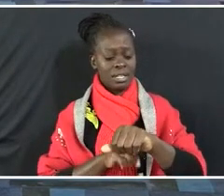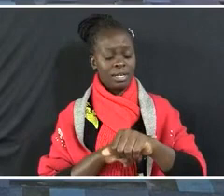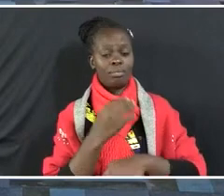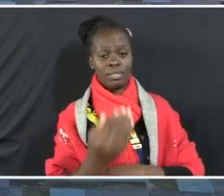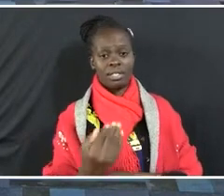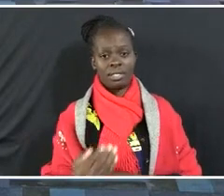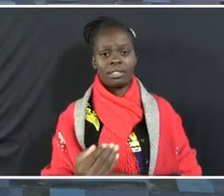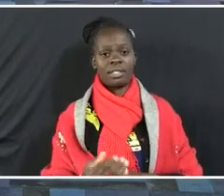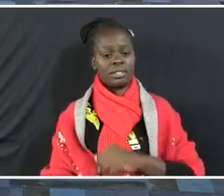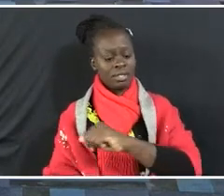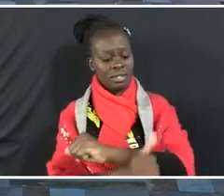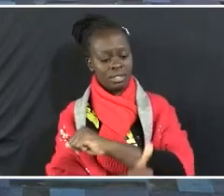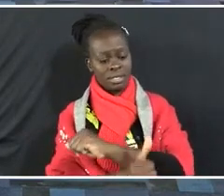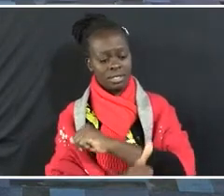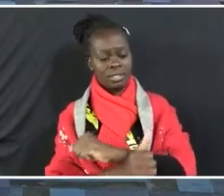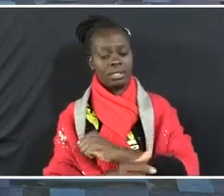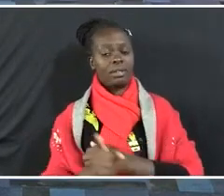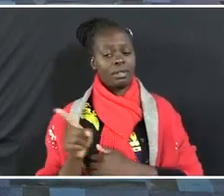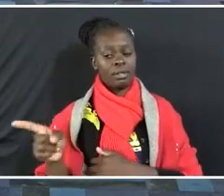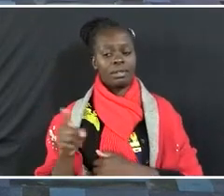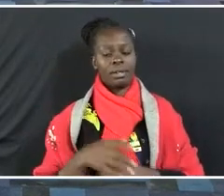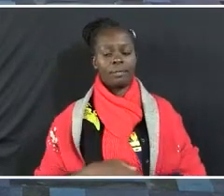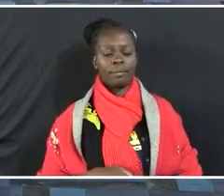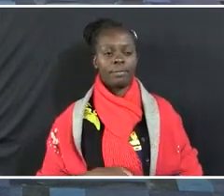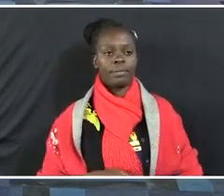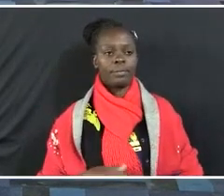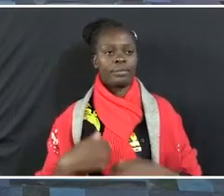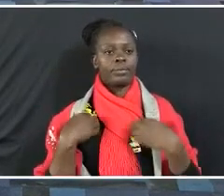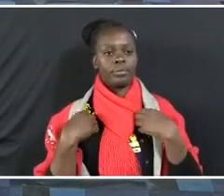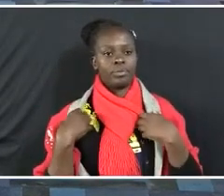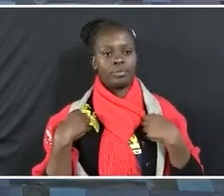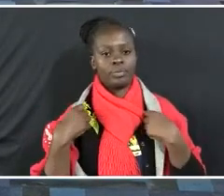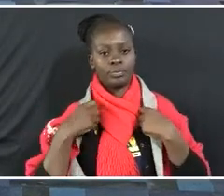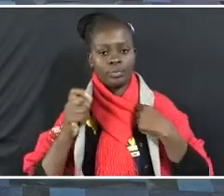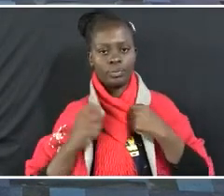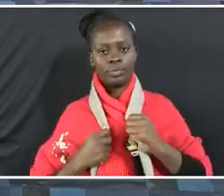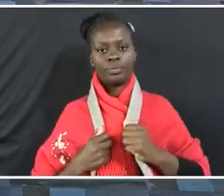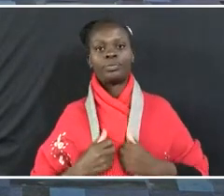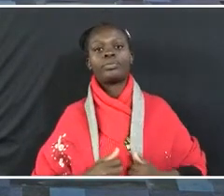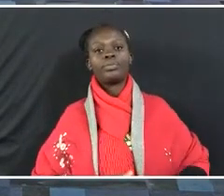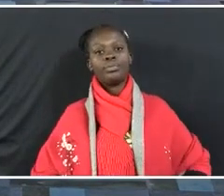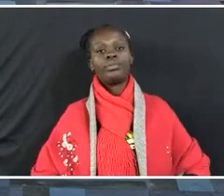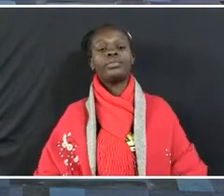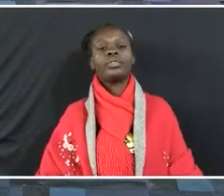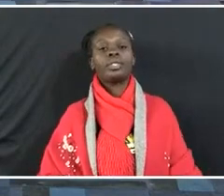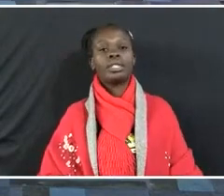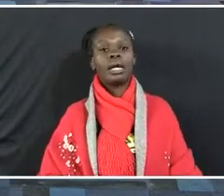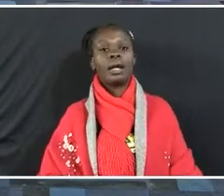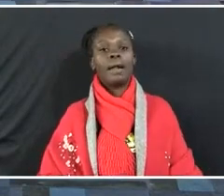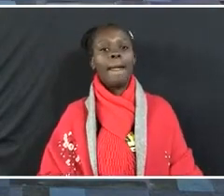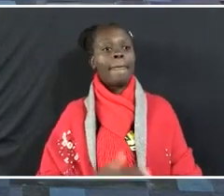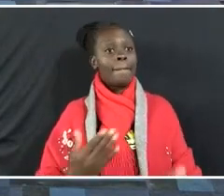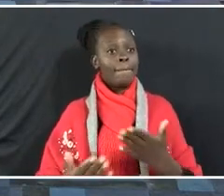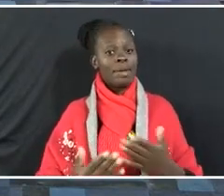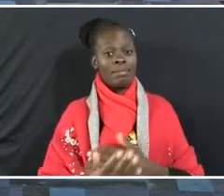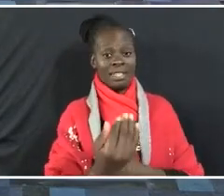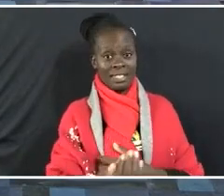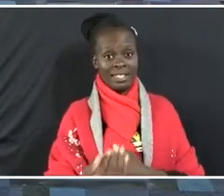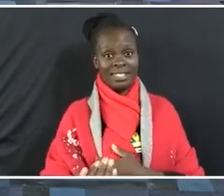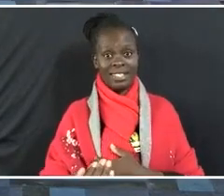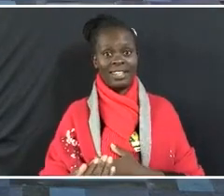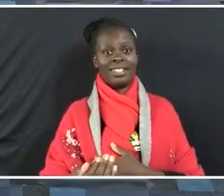then, parents, this is what you tell your children. Can you also go speak with God to come tell me to allow you